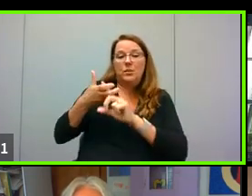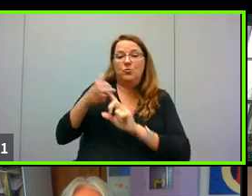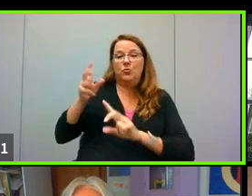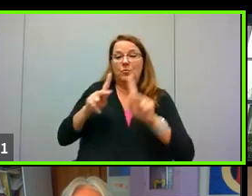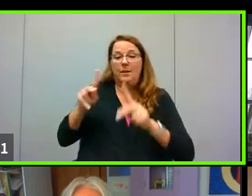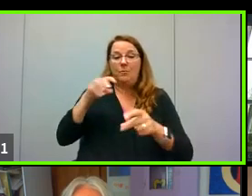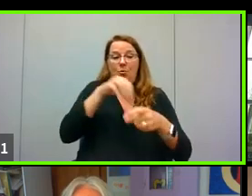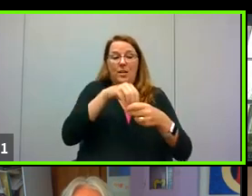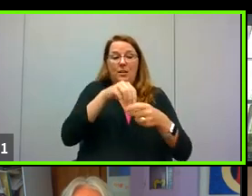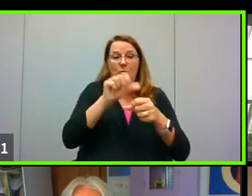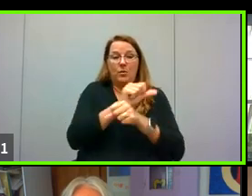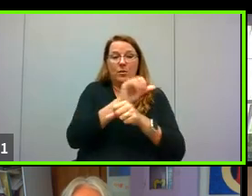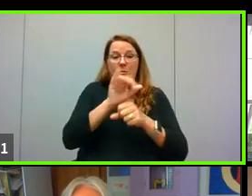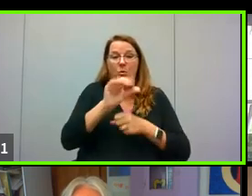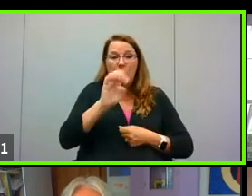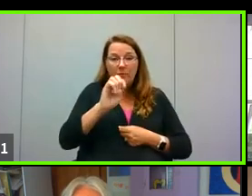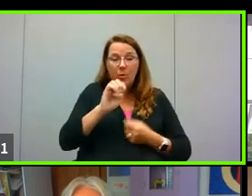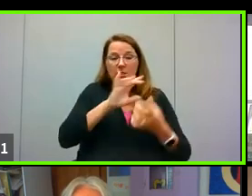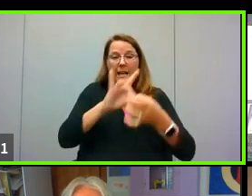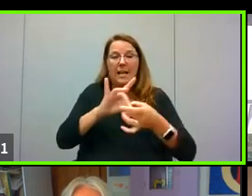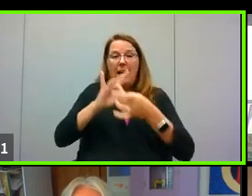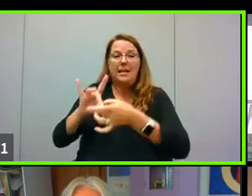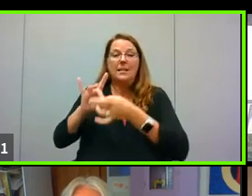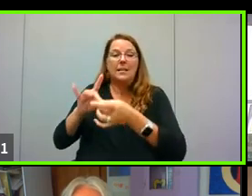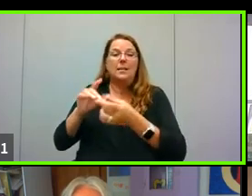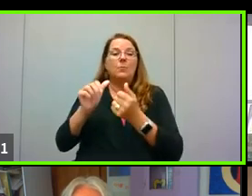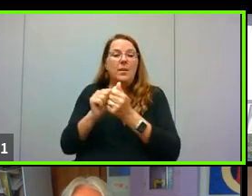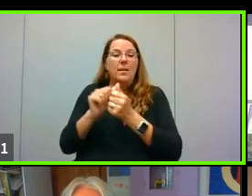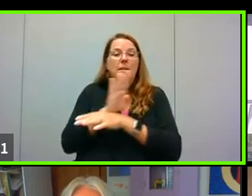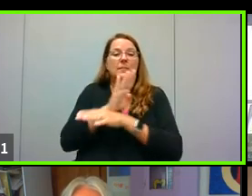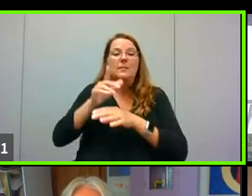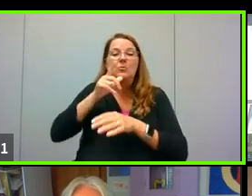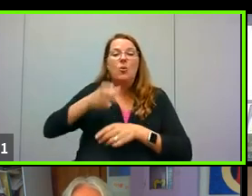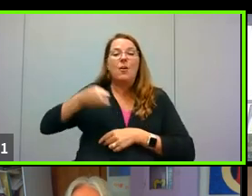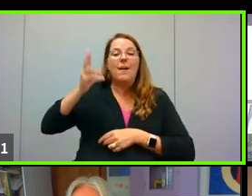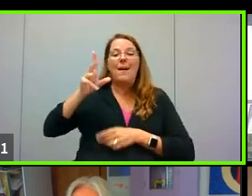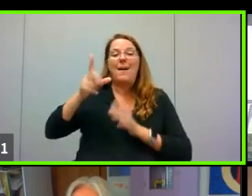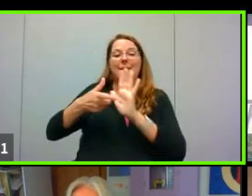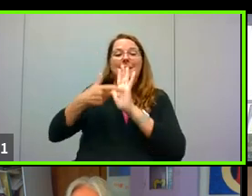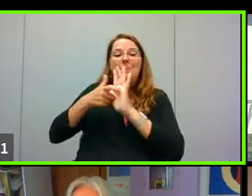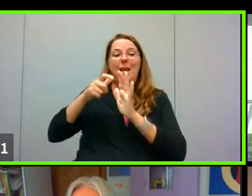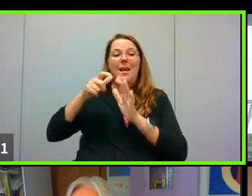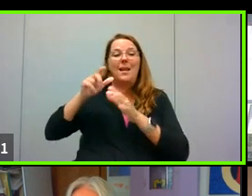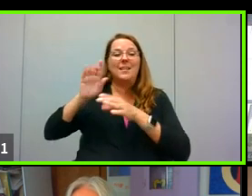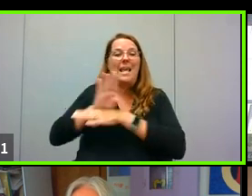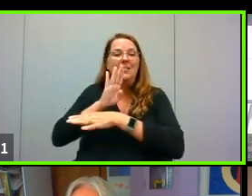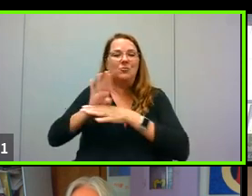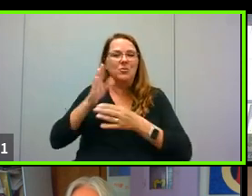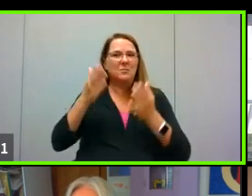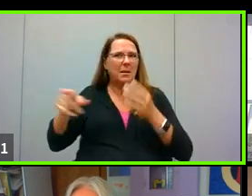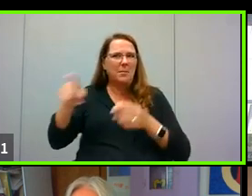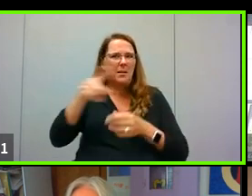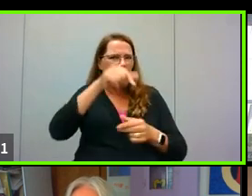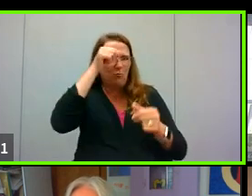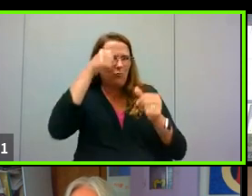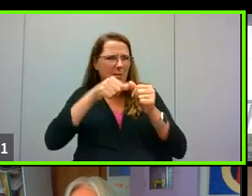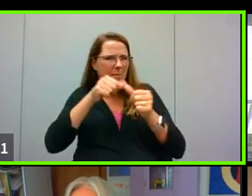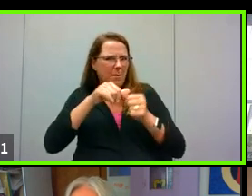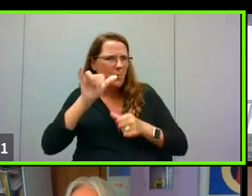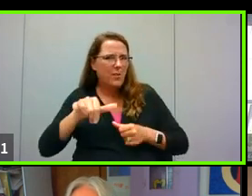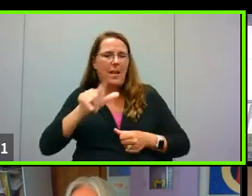the workforce and connecting them to businesses in high demand industries. So that might ring a bell with you all because I think